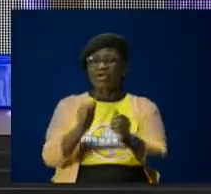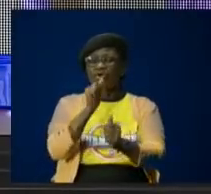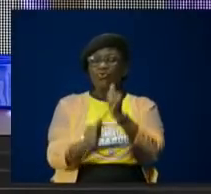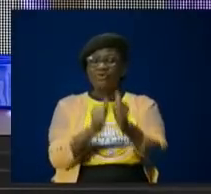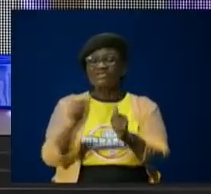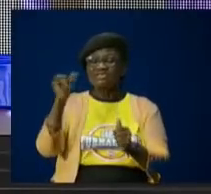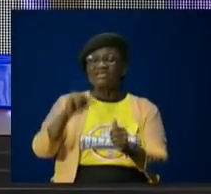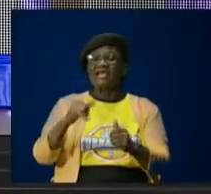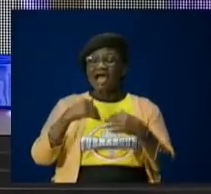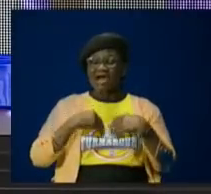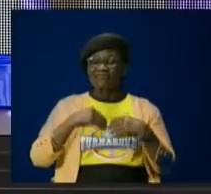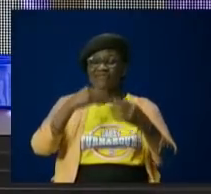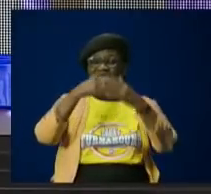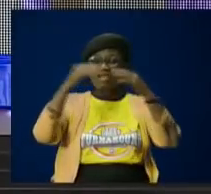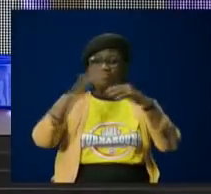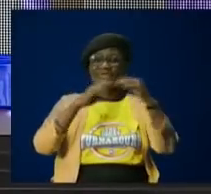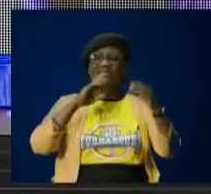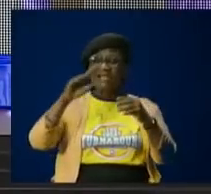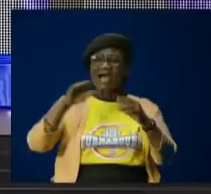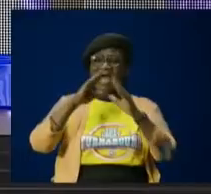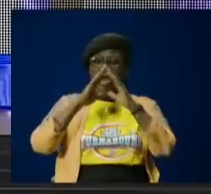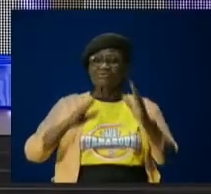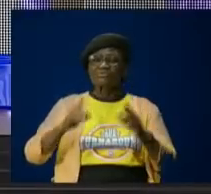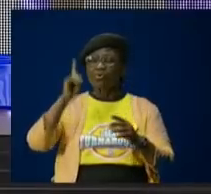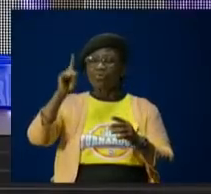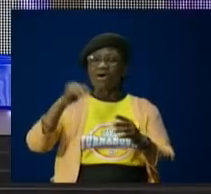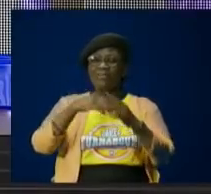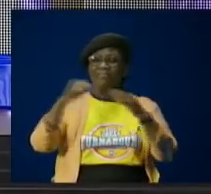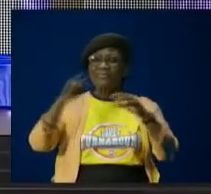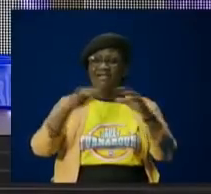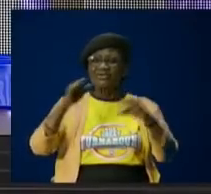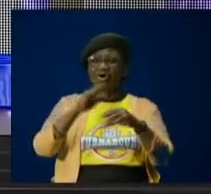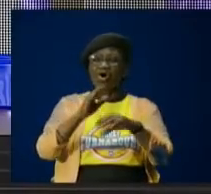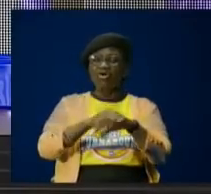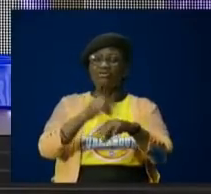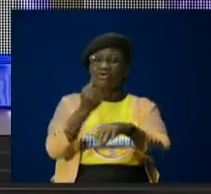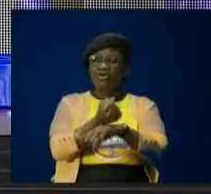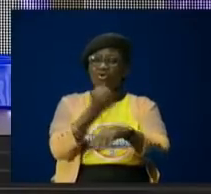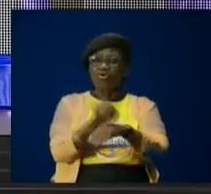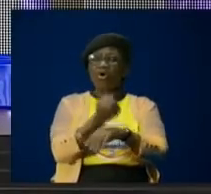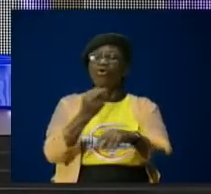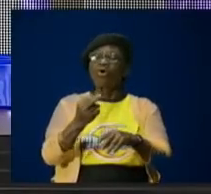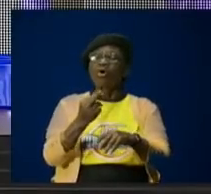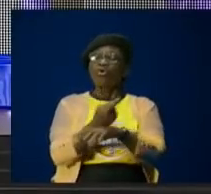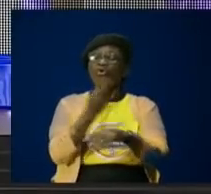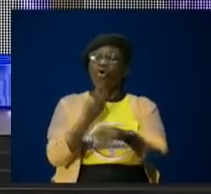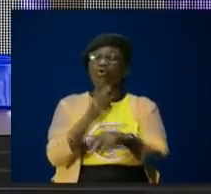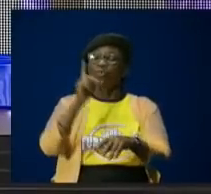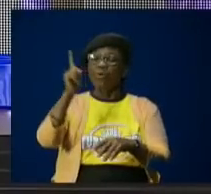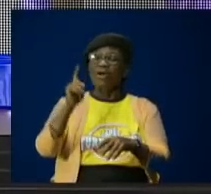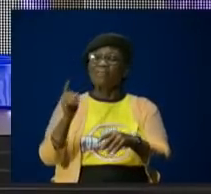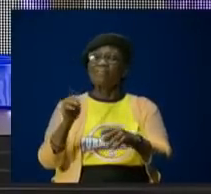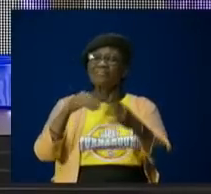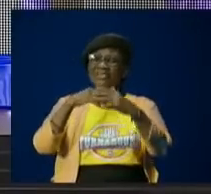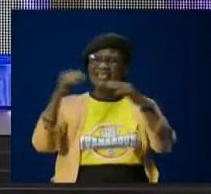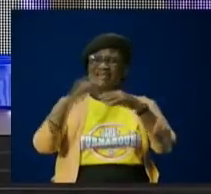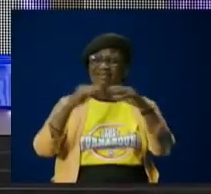One built on the rock, one built on sand. The two houses look pretty